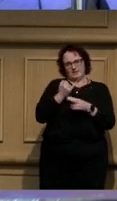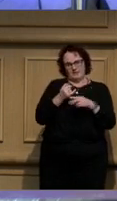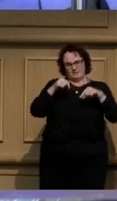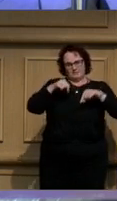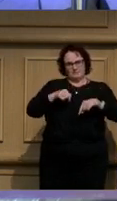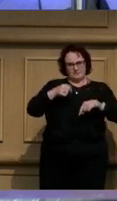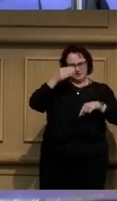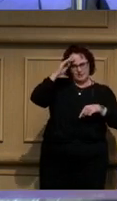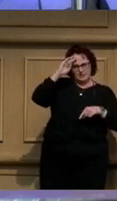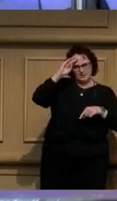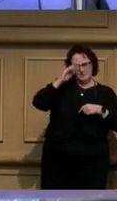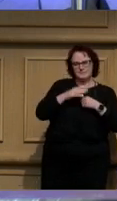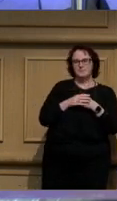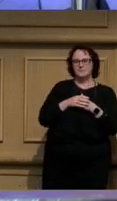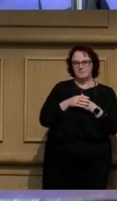they're absolutely